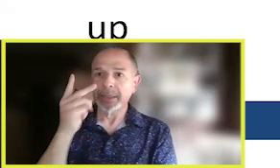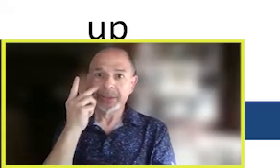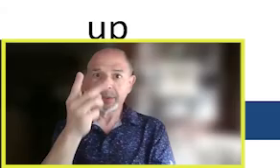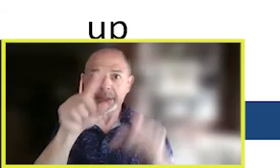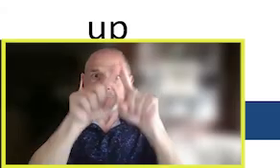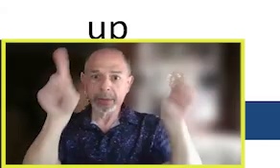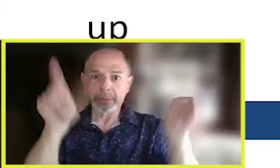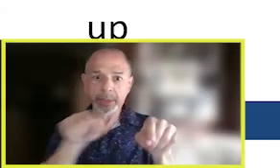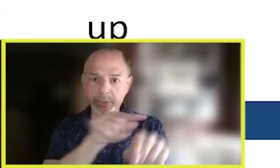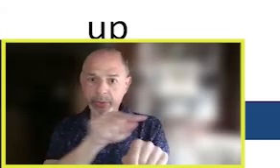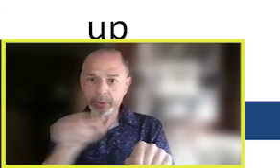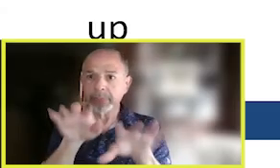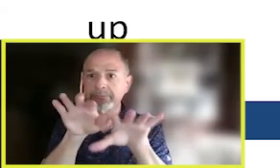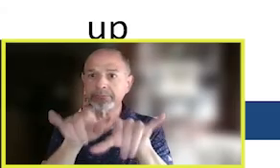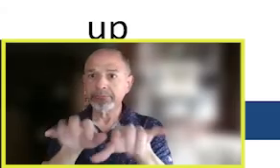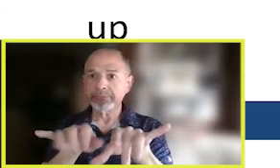that this